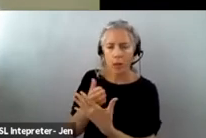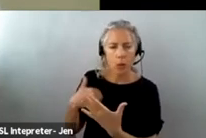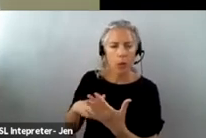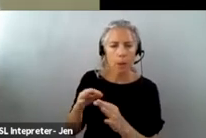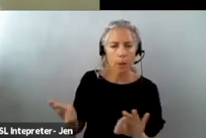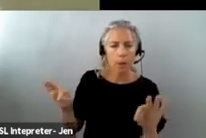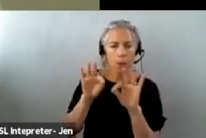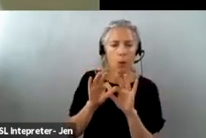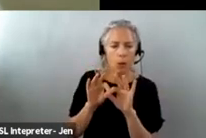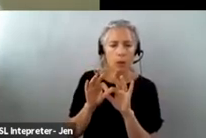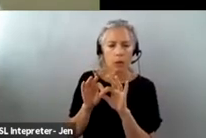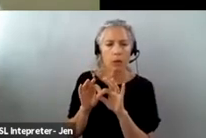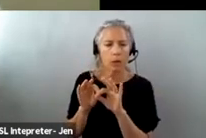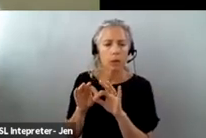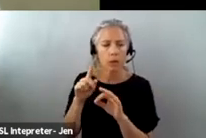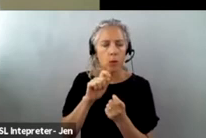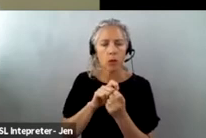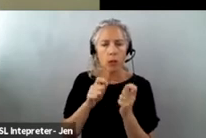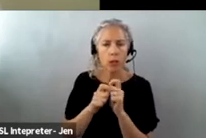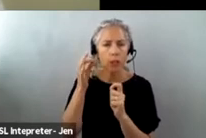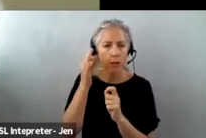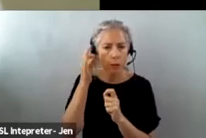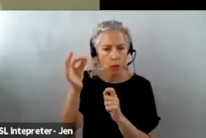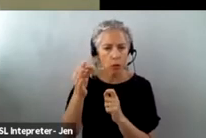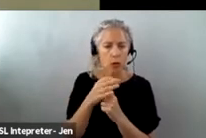be in terms of changing the curve of the future. And